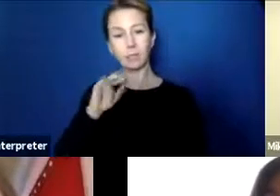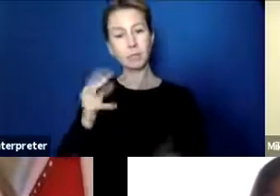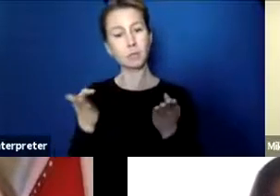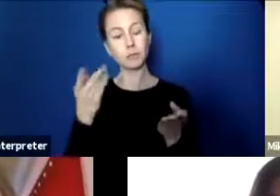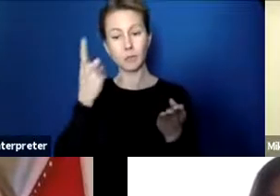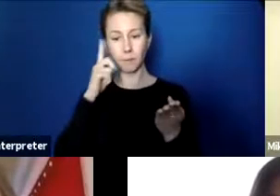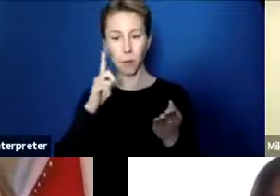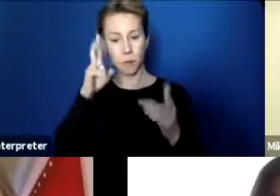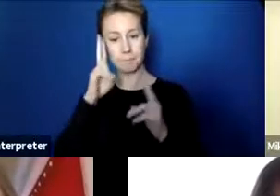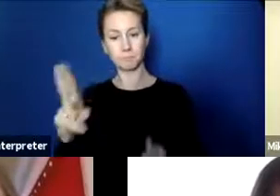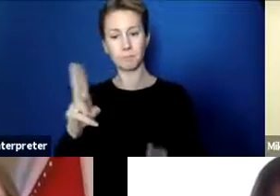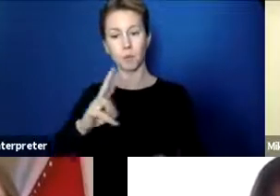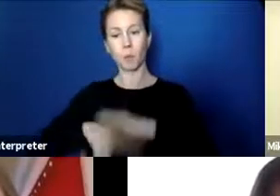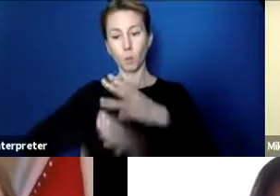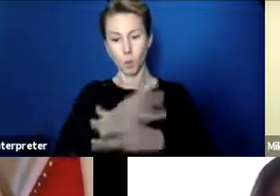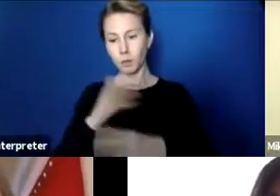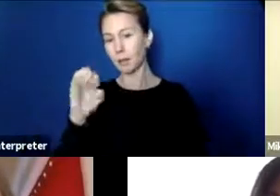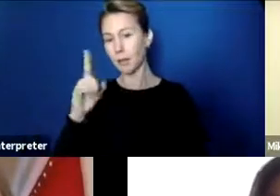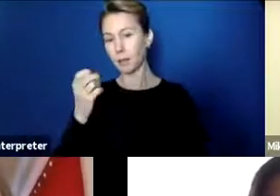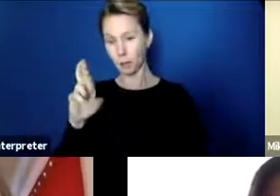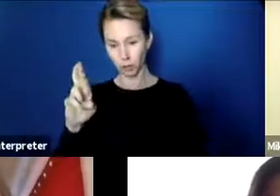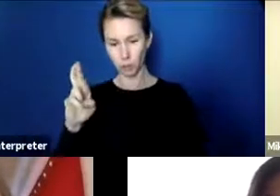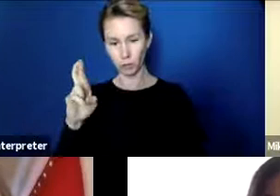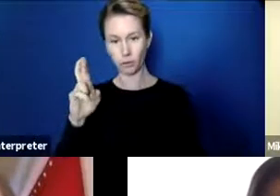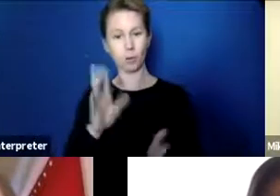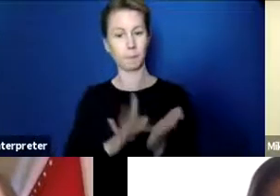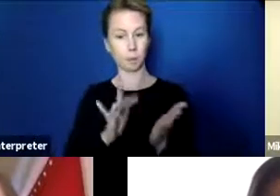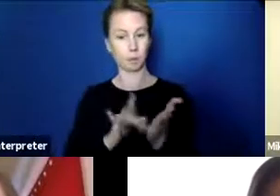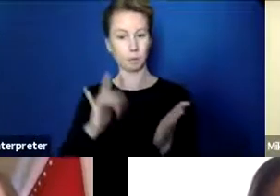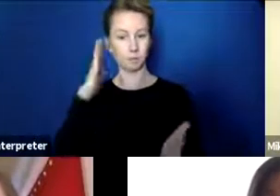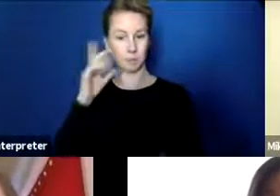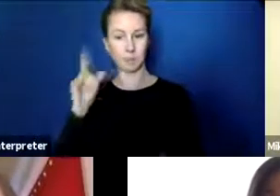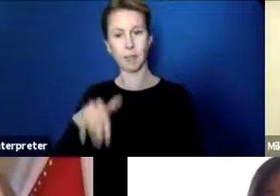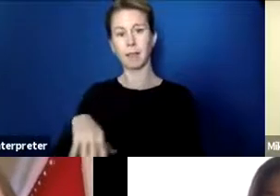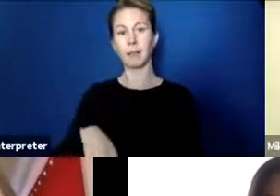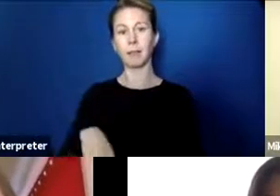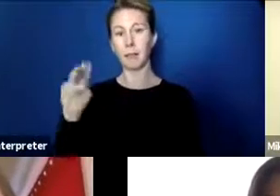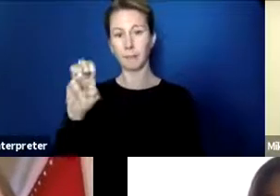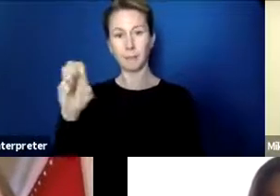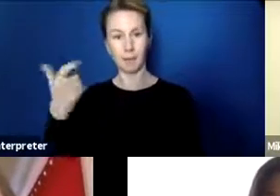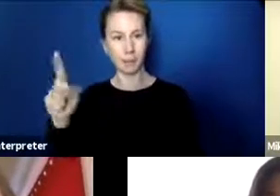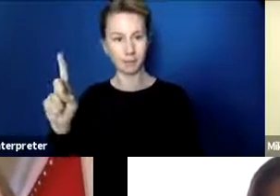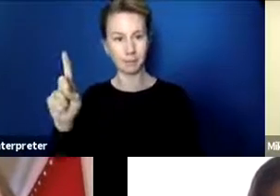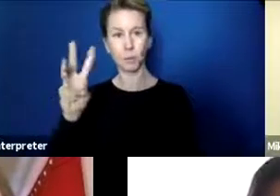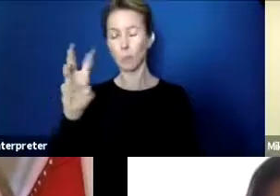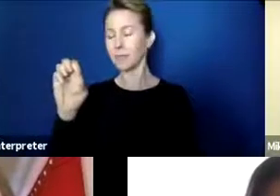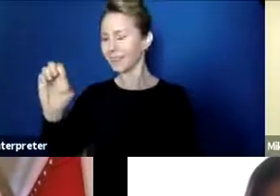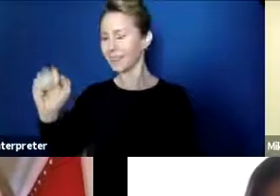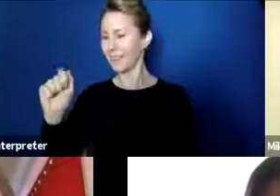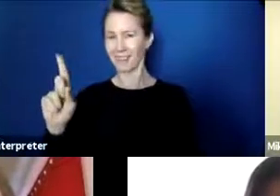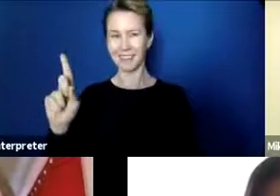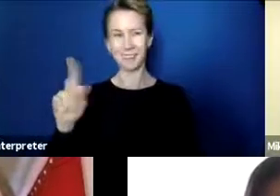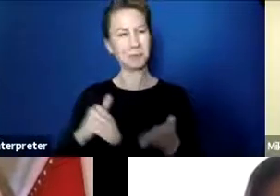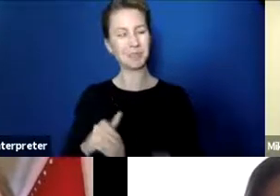the Institute on Aging's Elder Abuse Prevention Program partners with the San Francisco Department of Disability